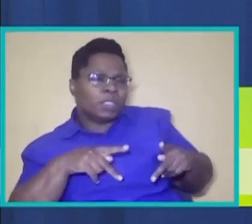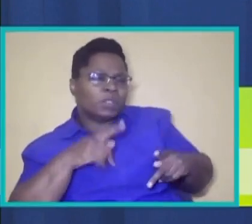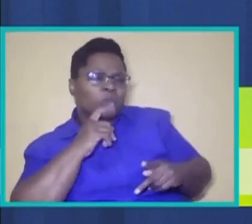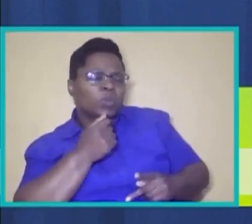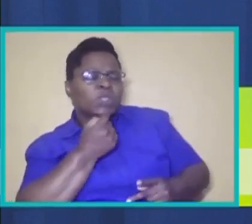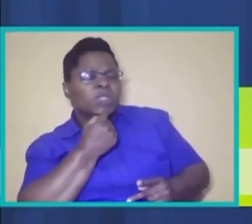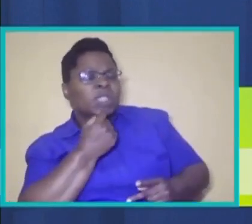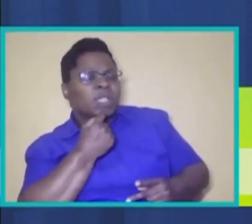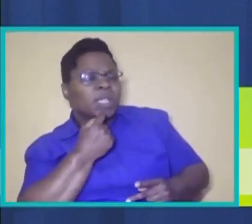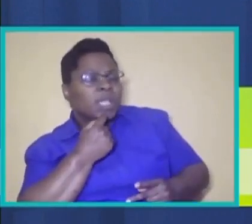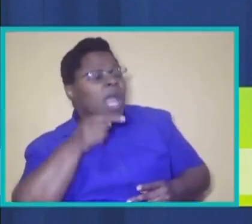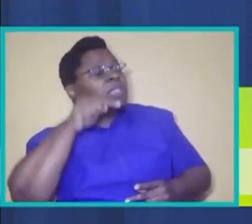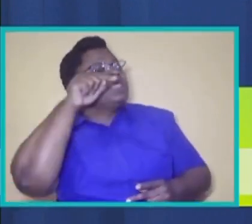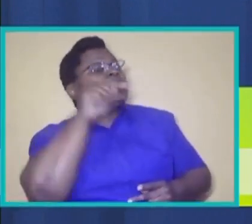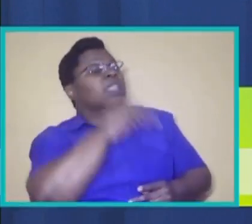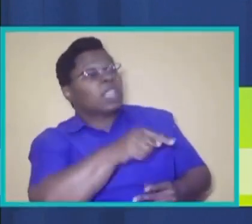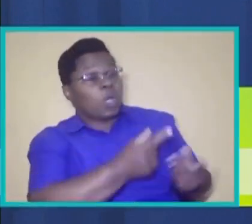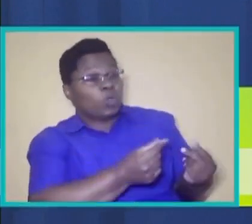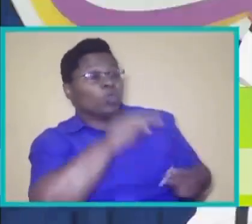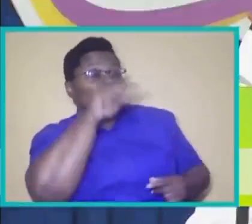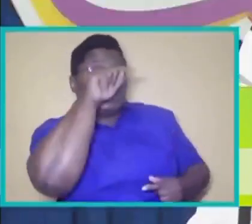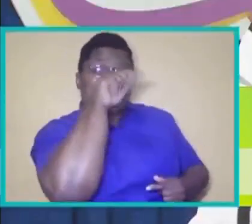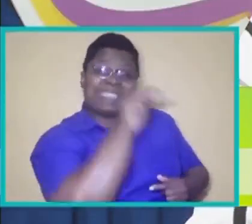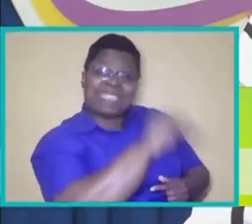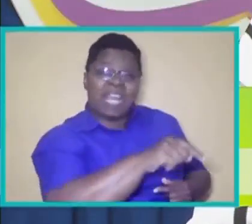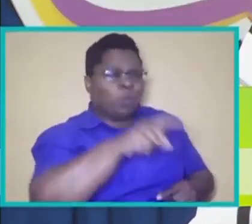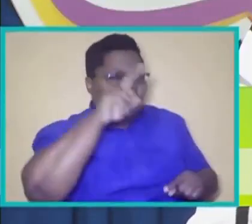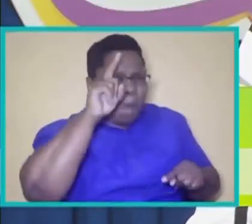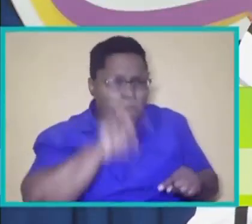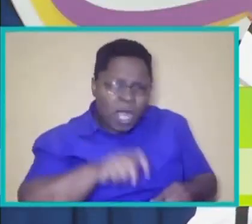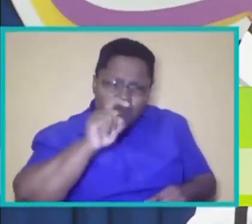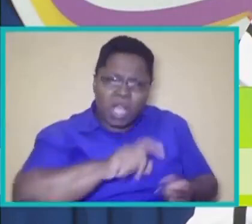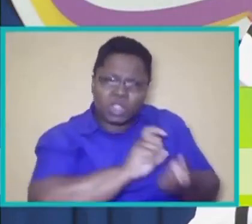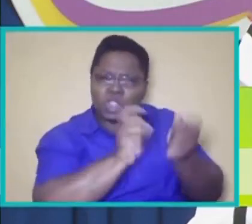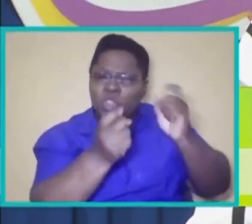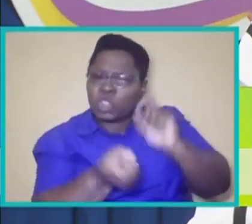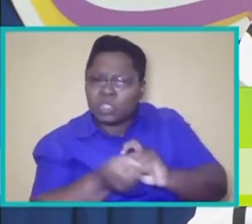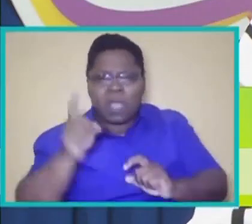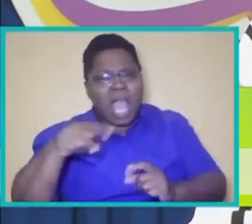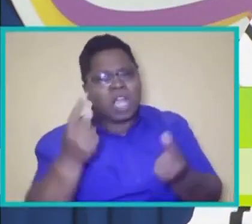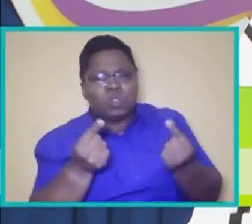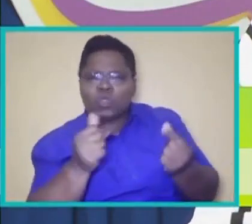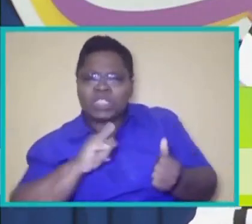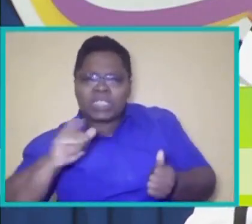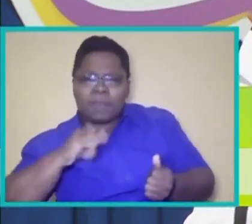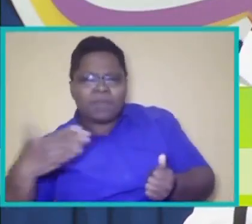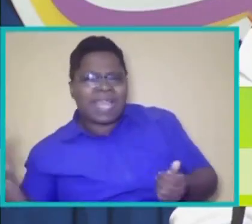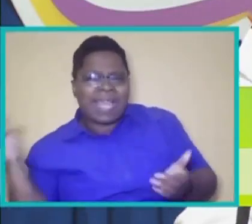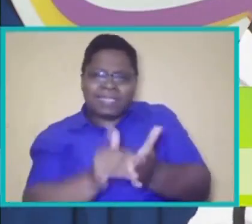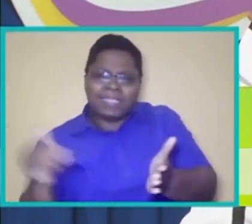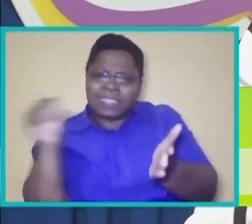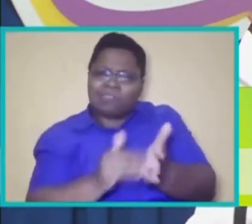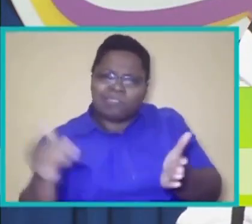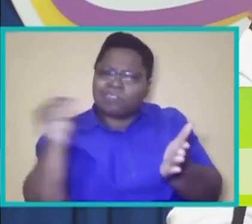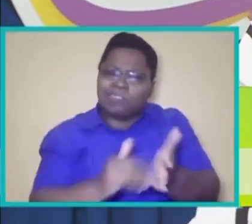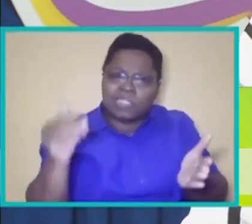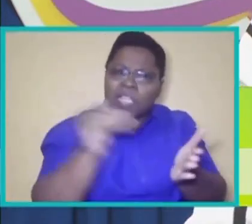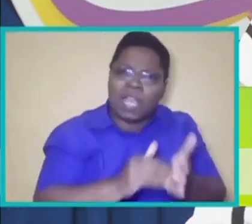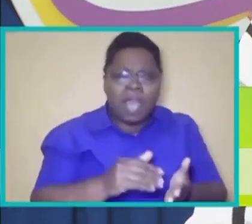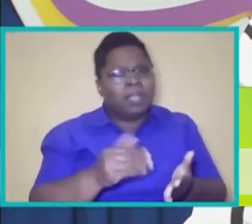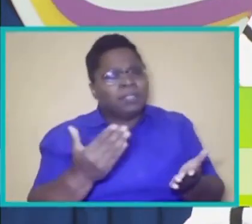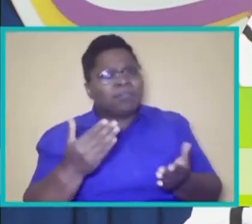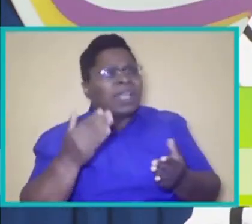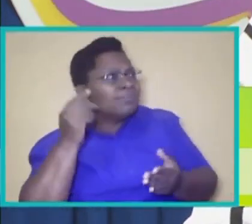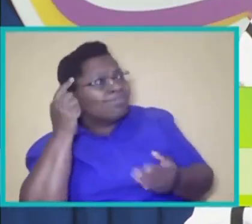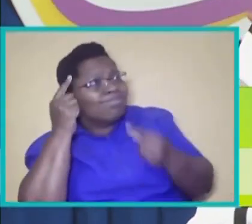doing the same thing and expecting different results. Right. And so the leadership that Mr. Sicharan and I are agreeing about is